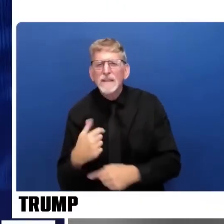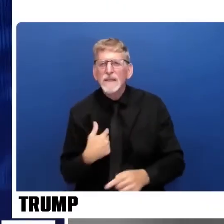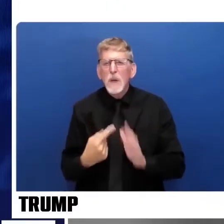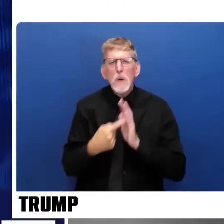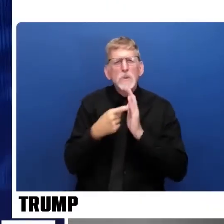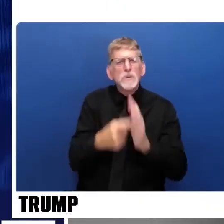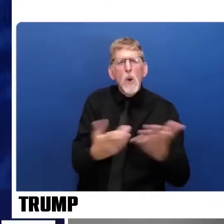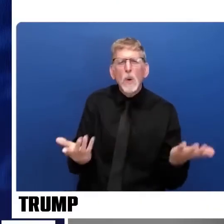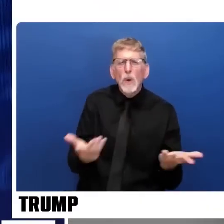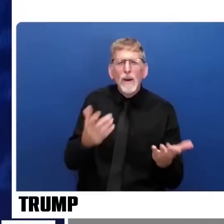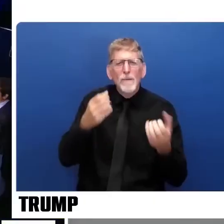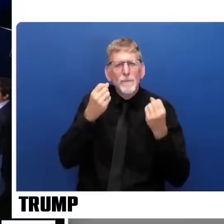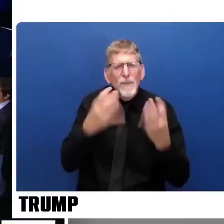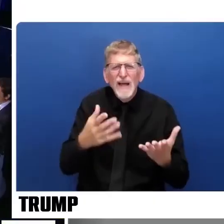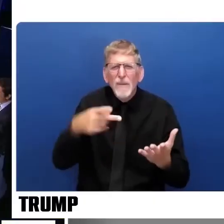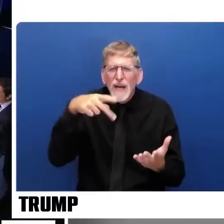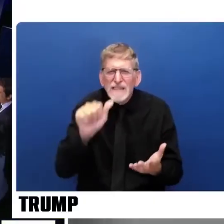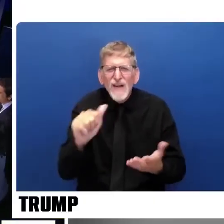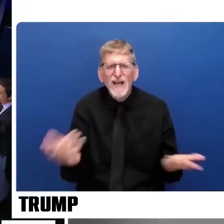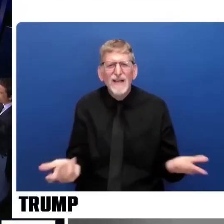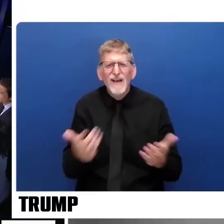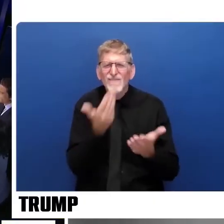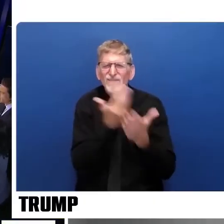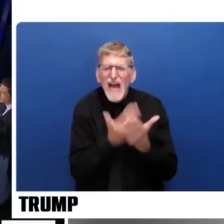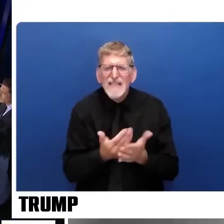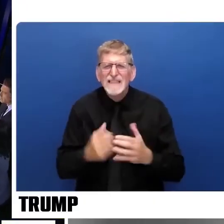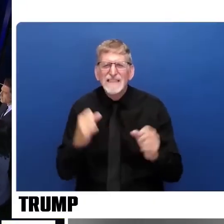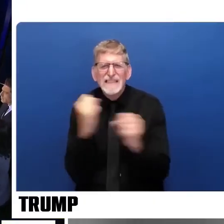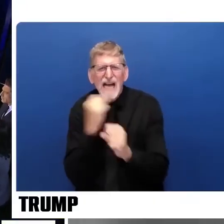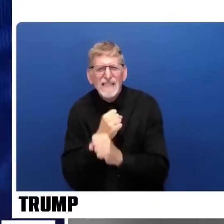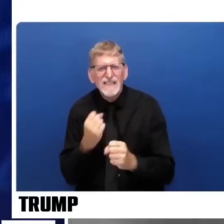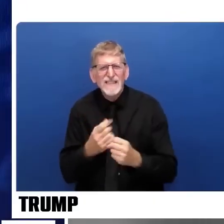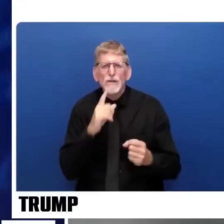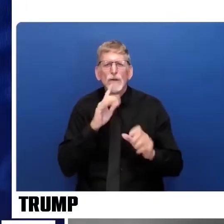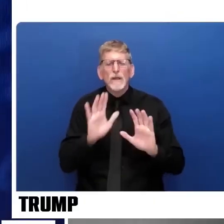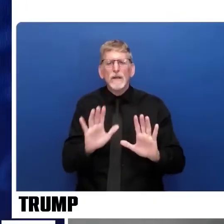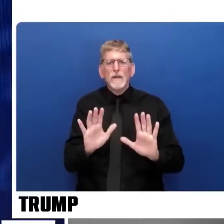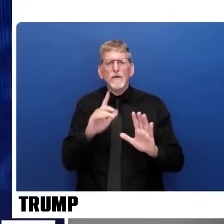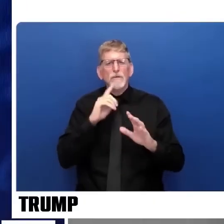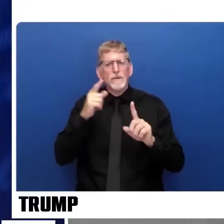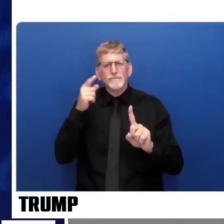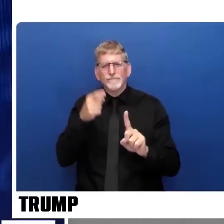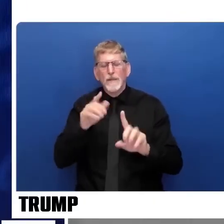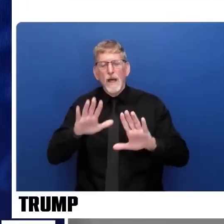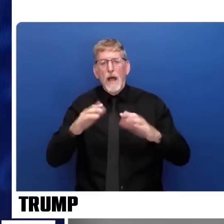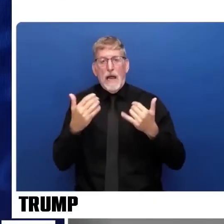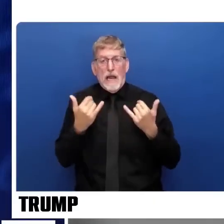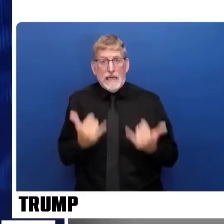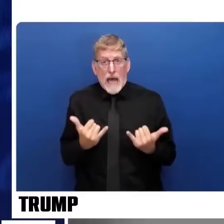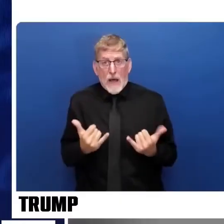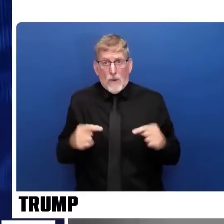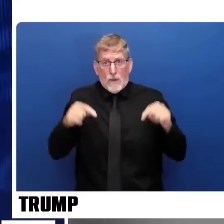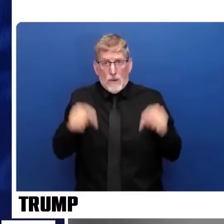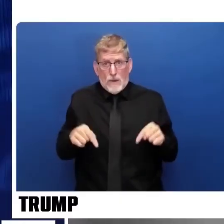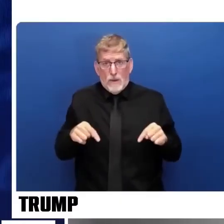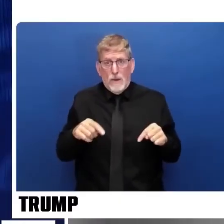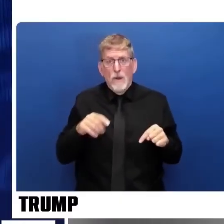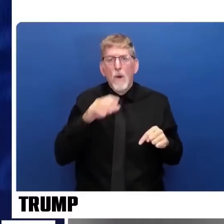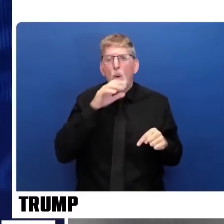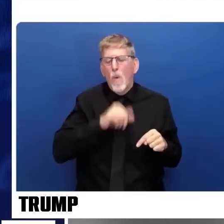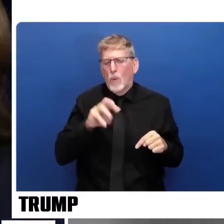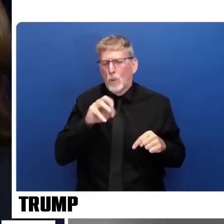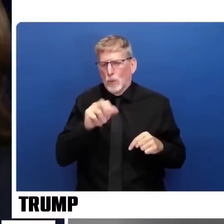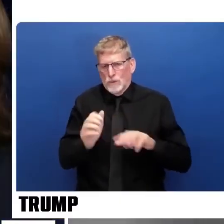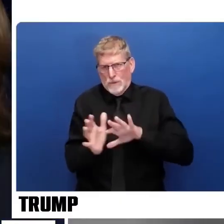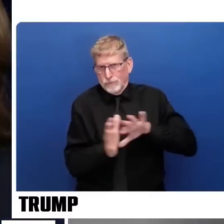statistics, but you know what? That doesn't matter, because we have to solve the problem that we have right now. That's old news. And the problem that we have right